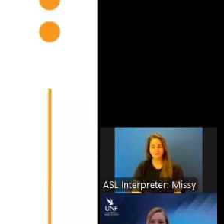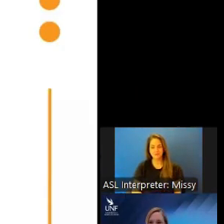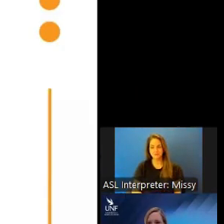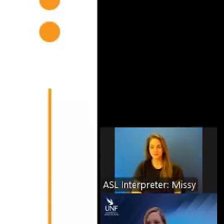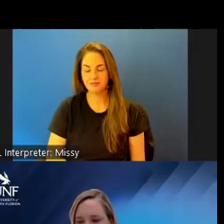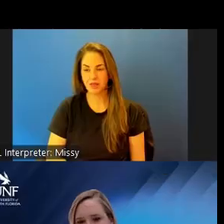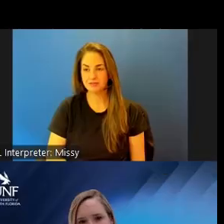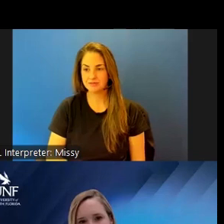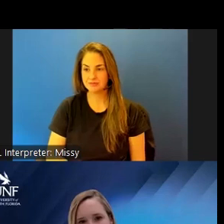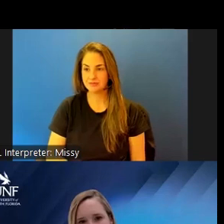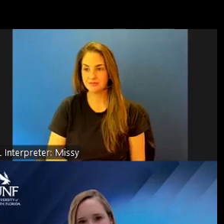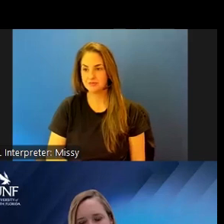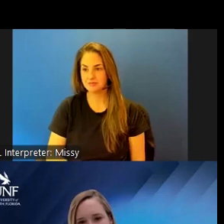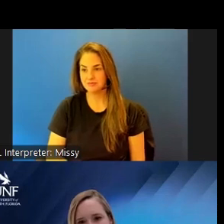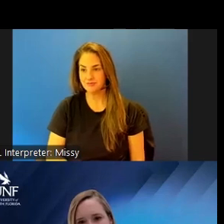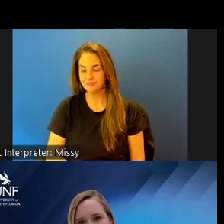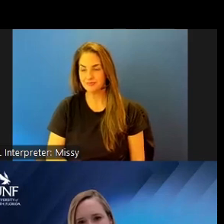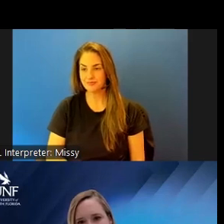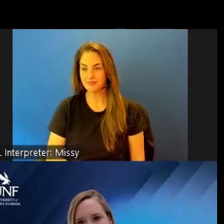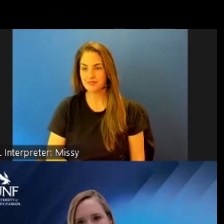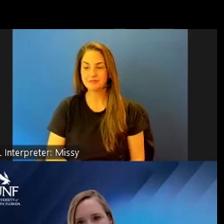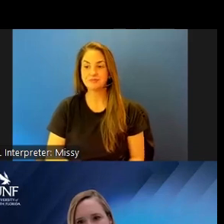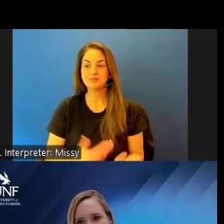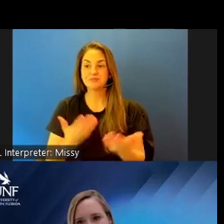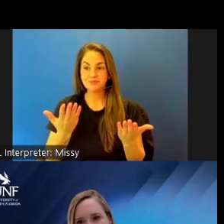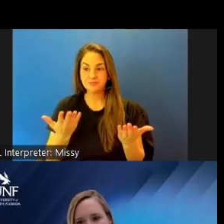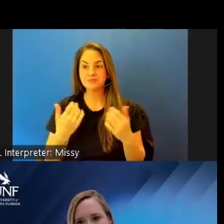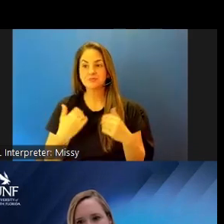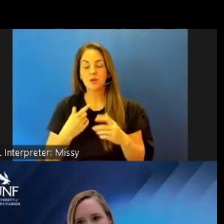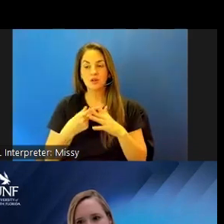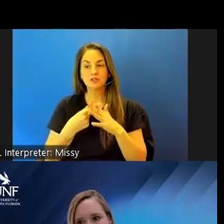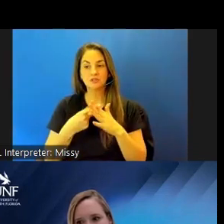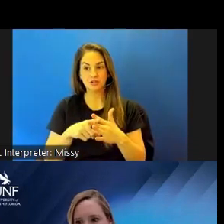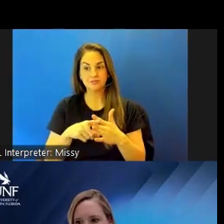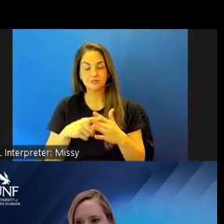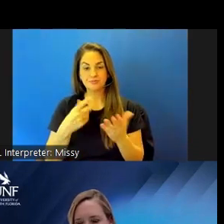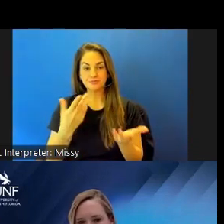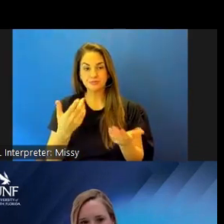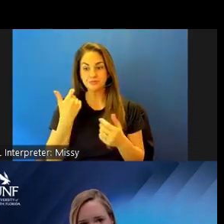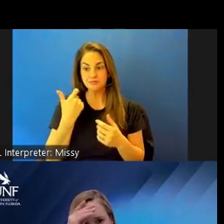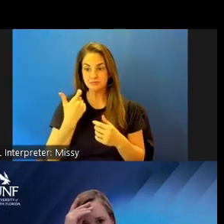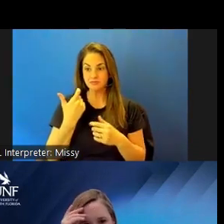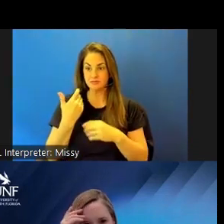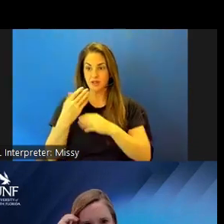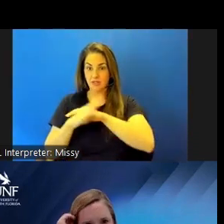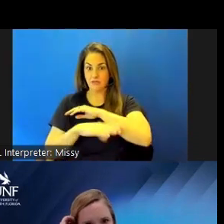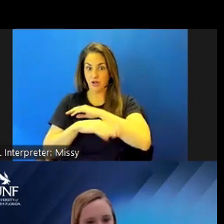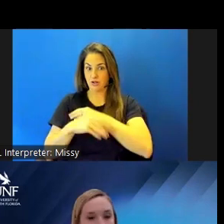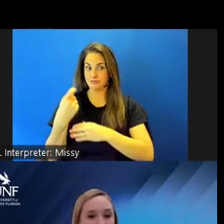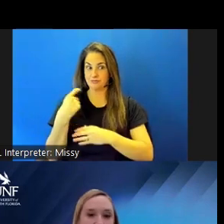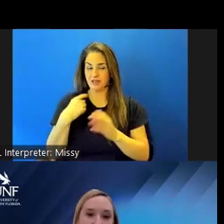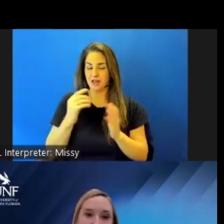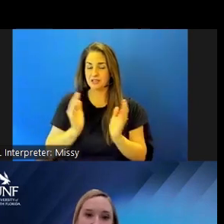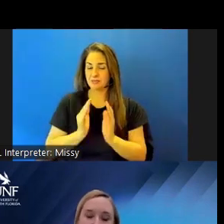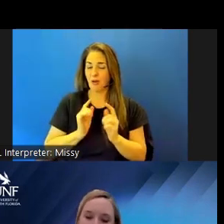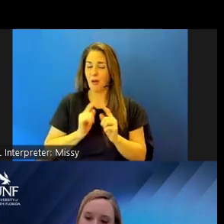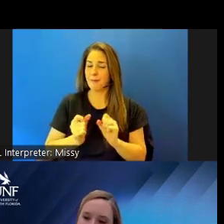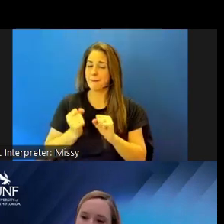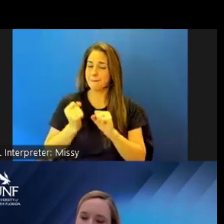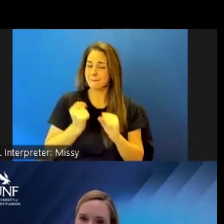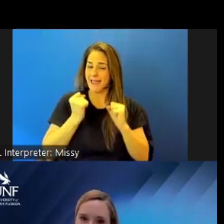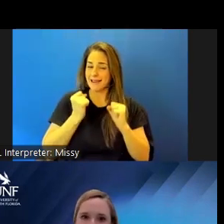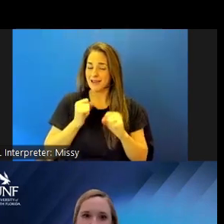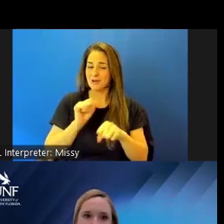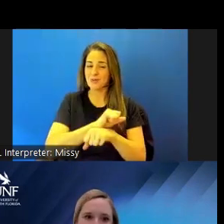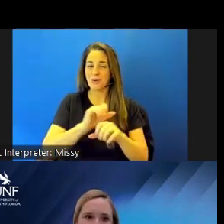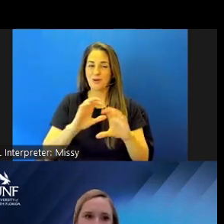Okay, so what I'd like to begin by sharing is that in the fall, a small but mighty work